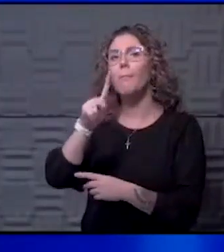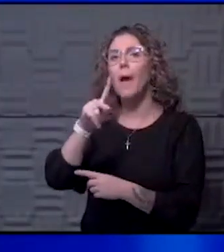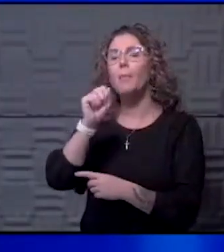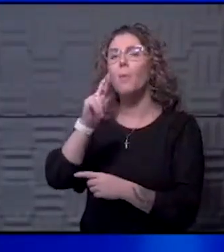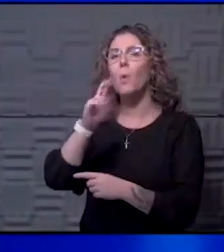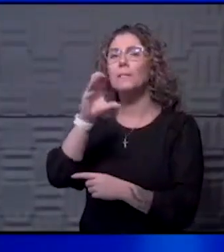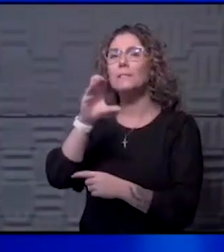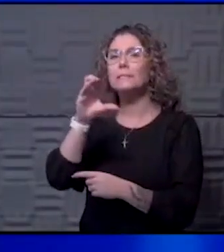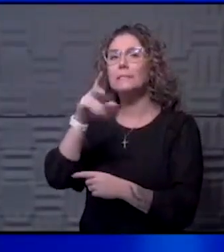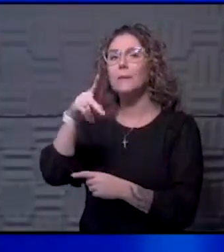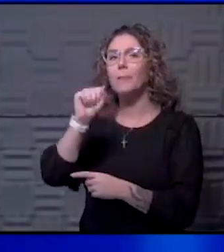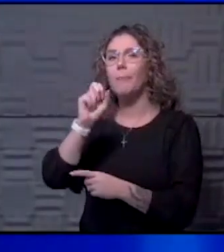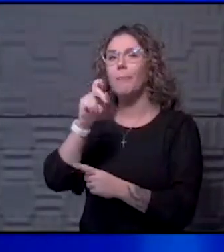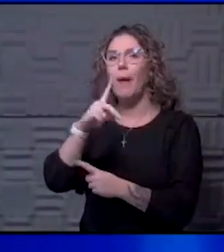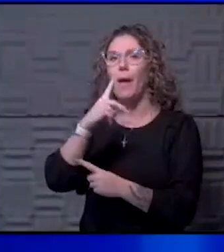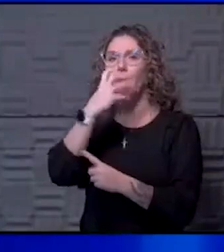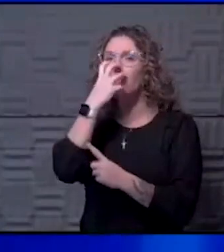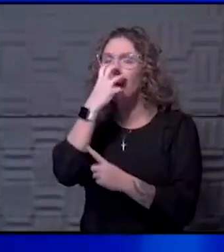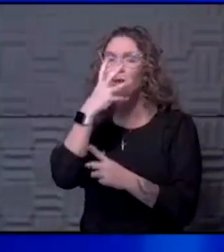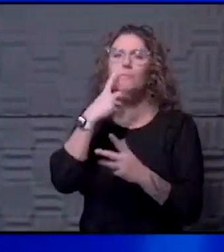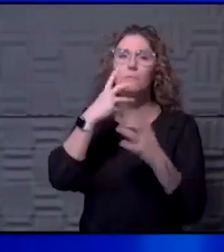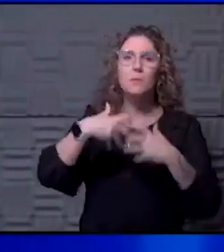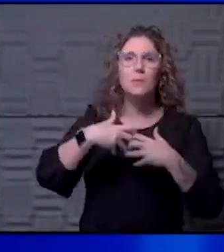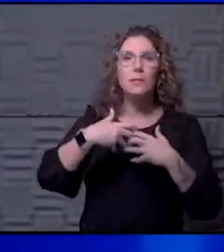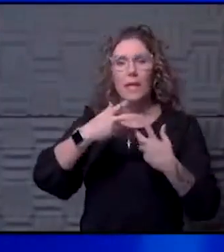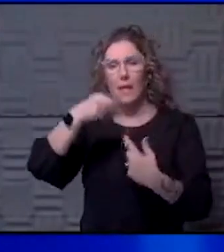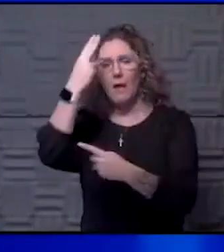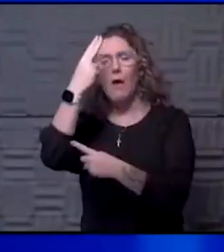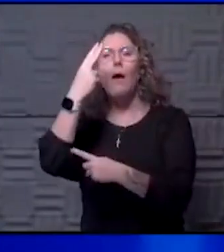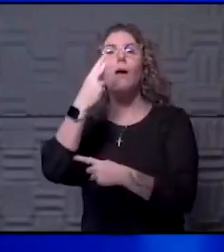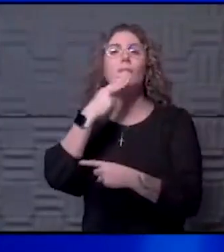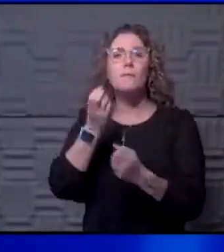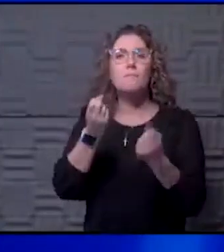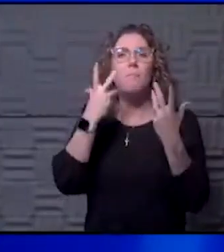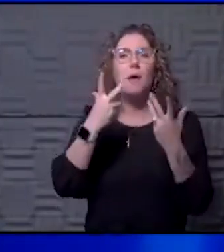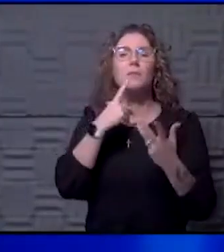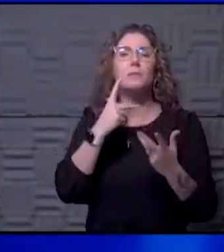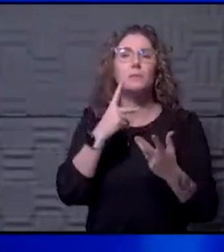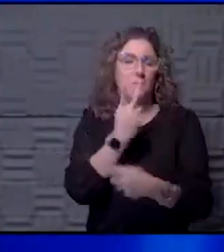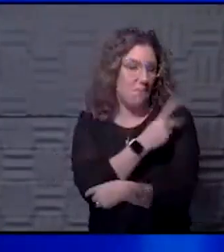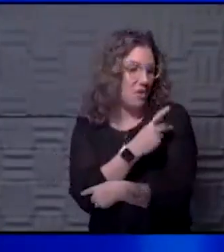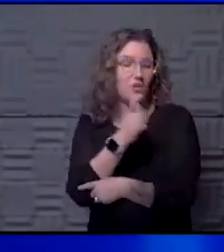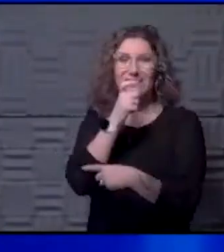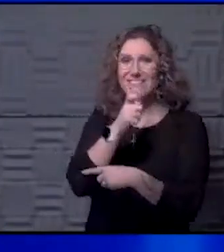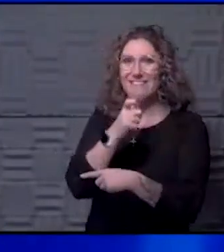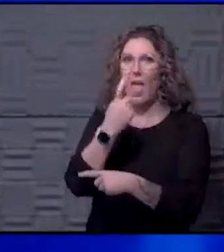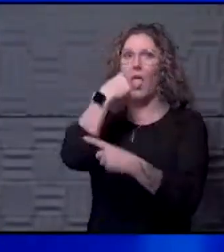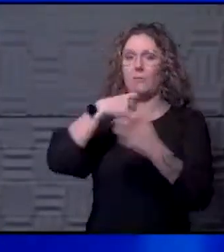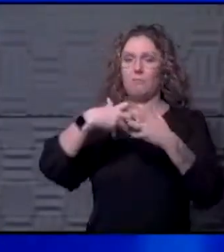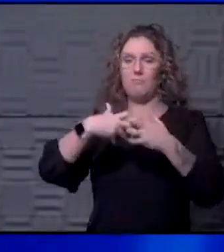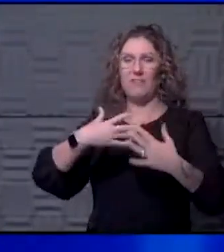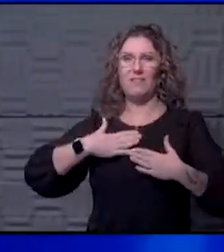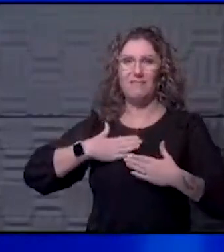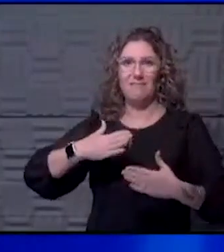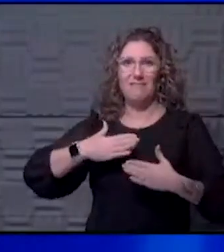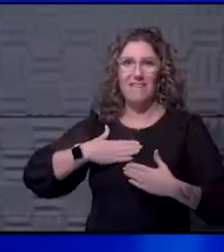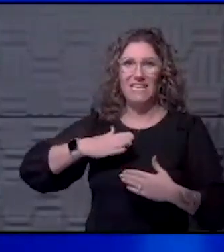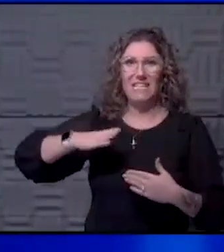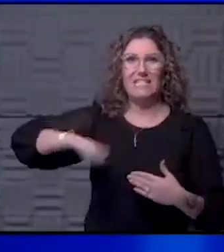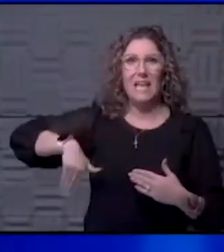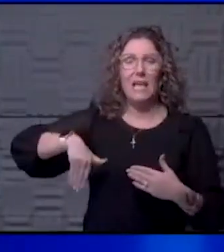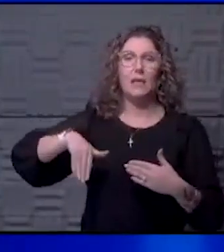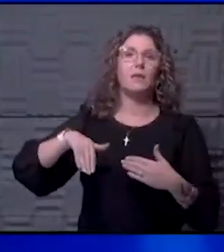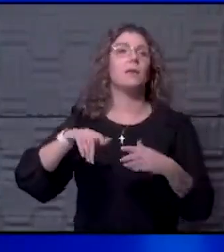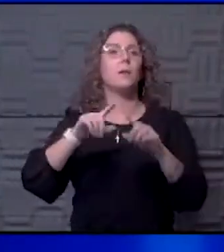this high flow device allows us to get those high concentrations to patients who aren't on the ventilator. But the downside is it's a